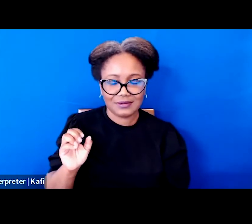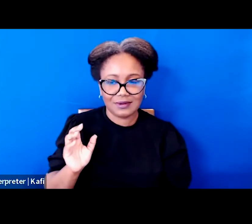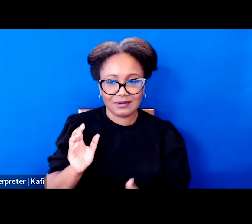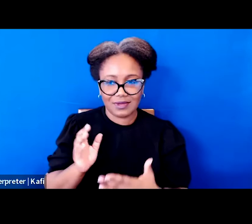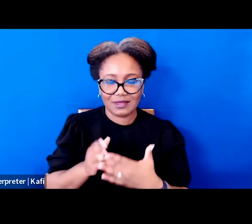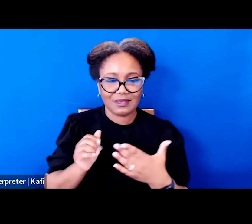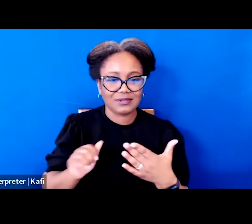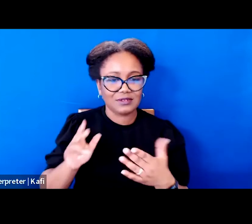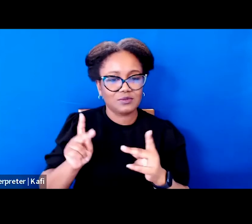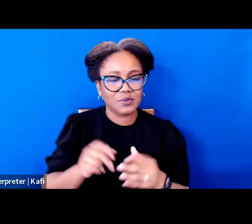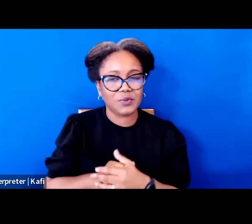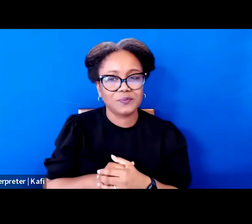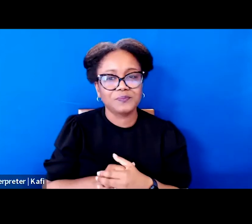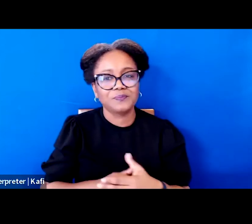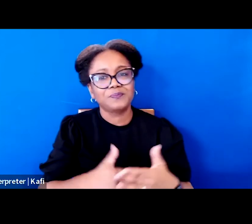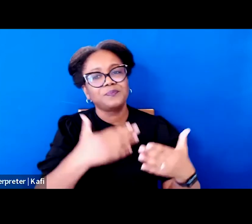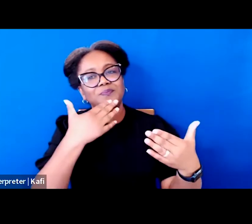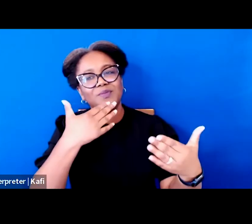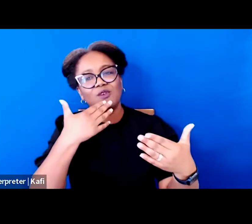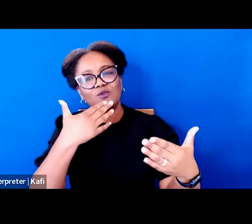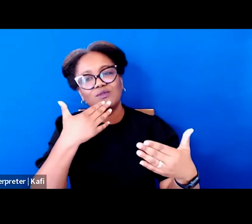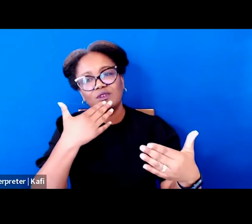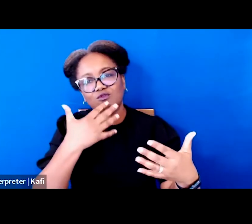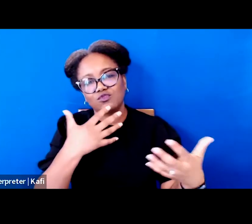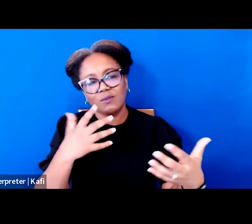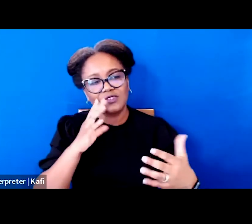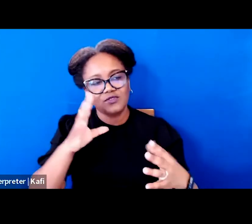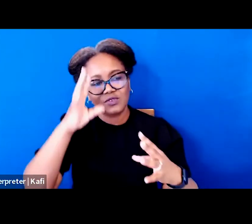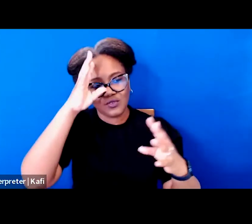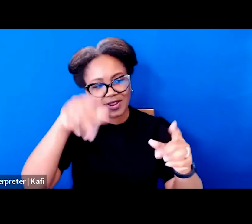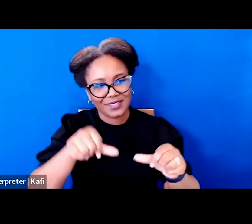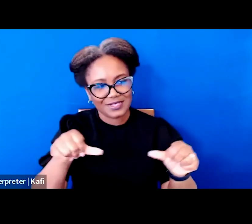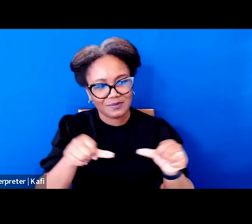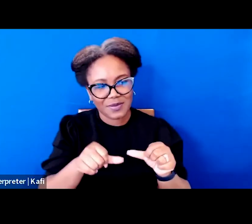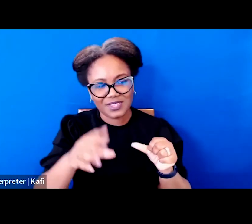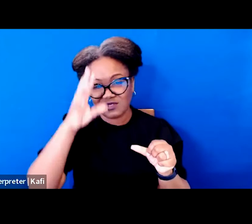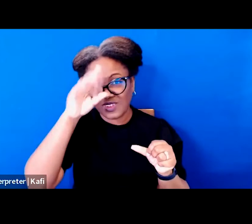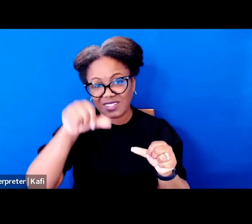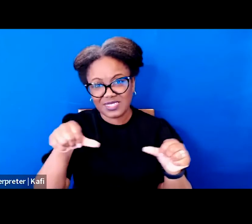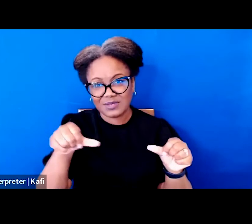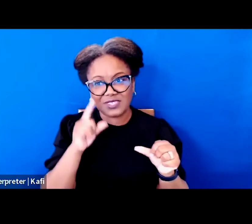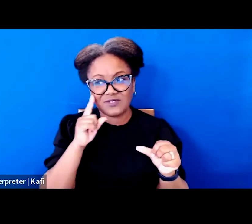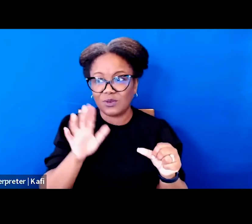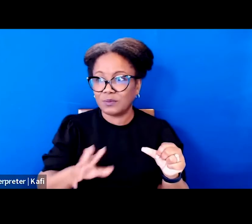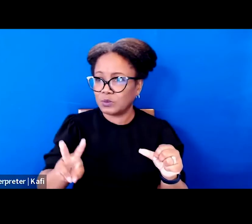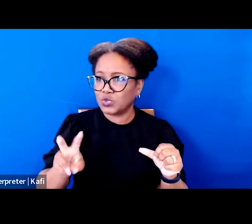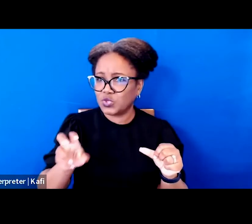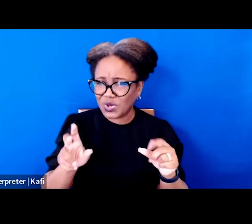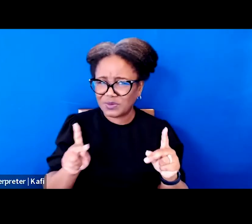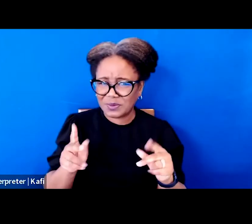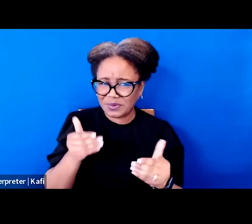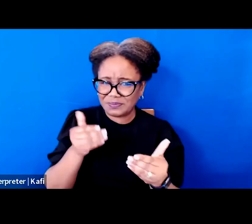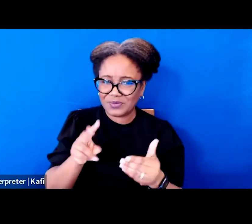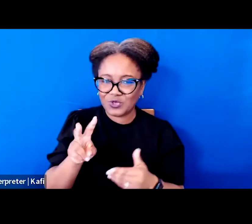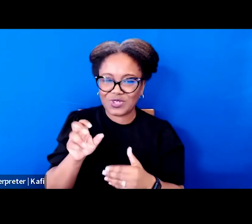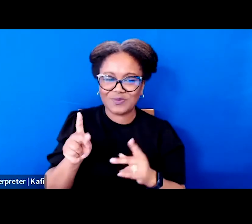this conversation, this space for 200-something people to join on a weekday. That's pretty